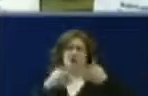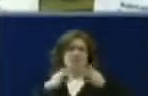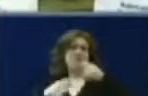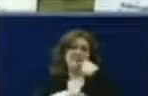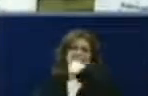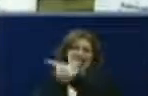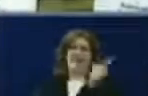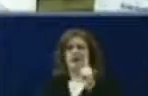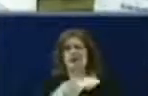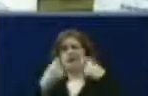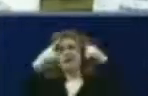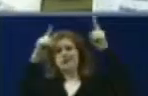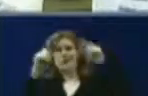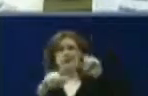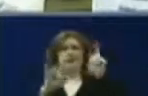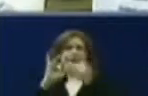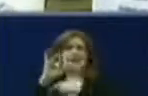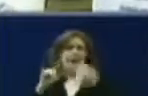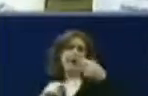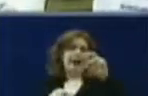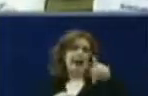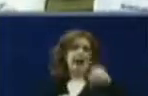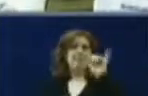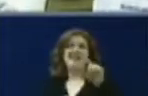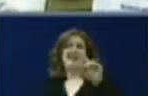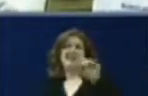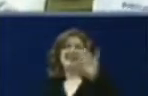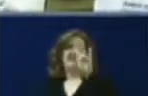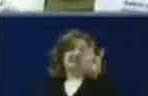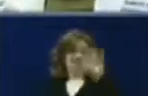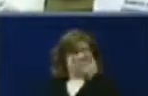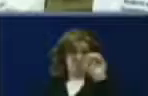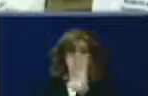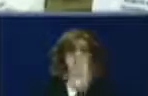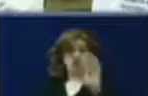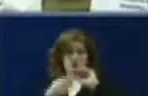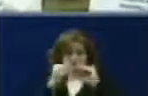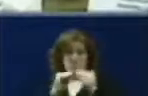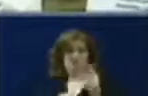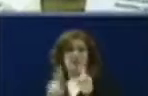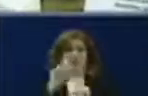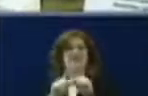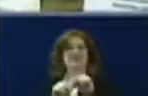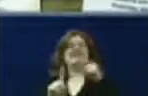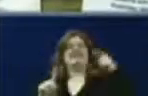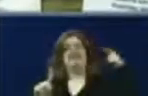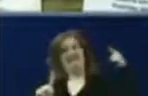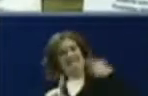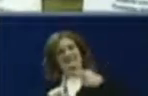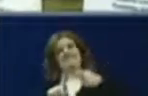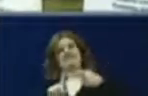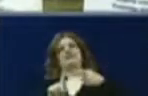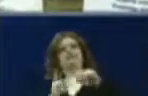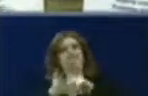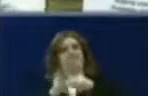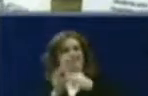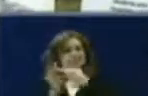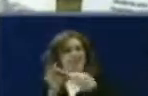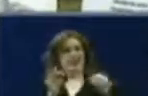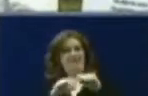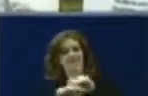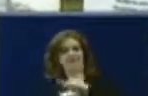is, and for 77% of your population, it is the definition that affects their lives day to day.